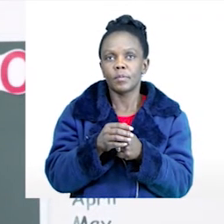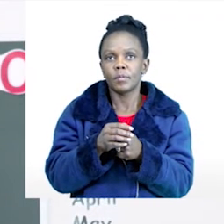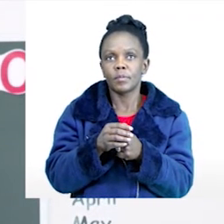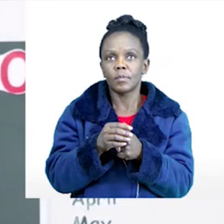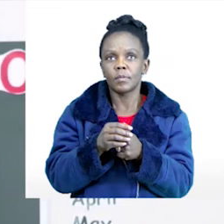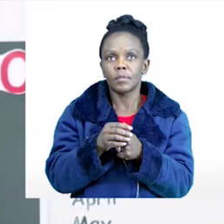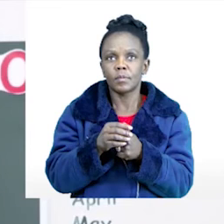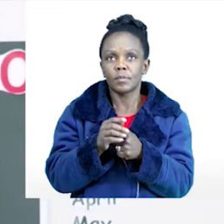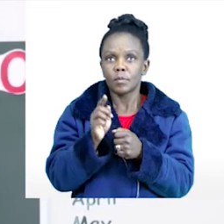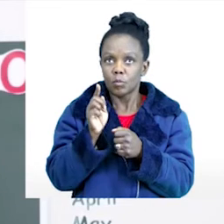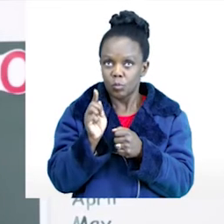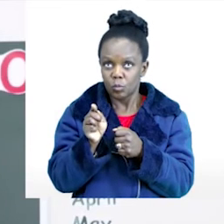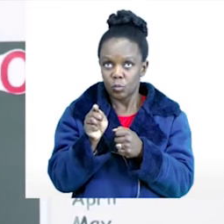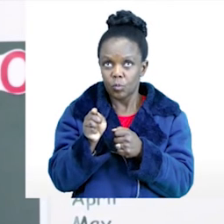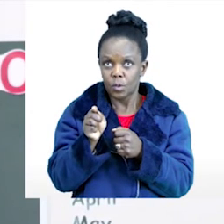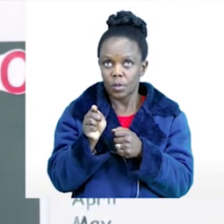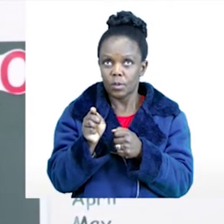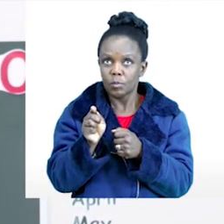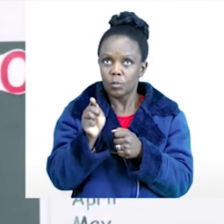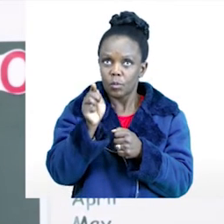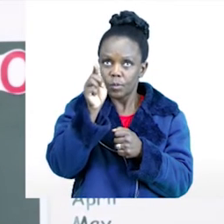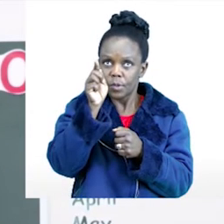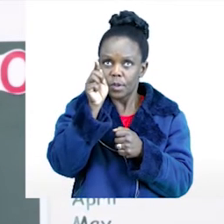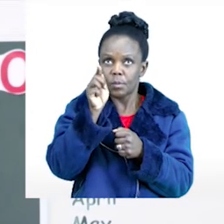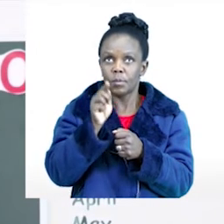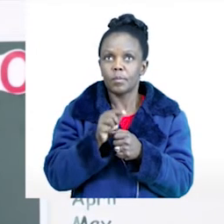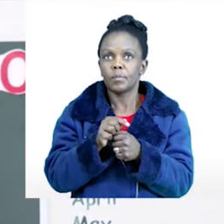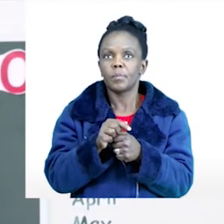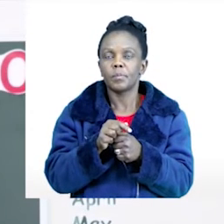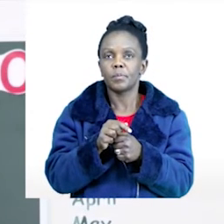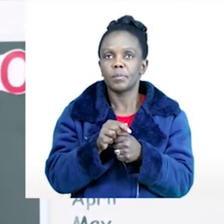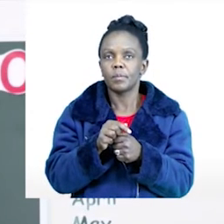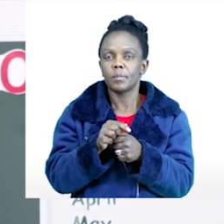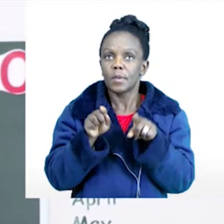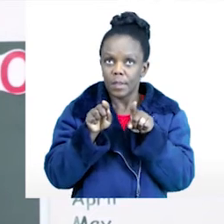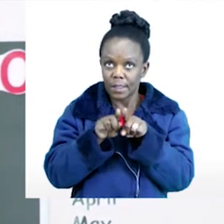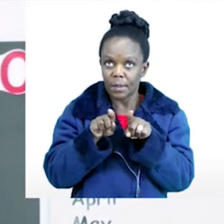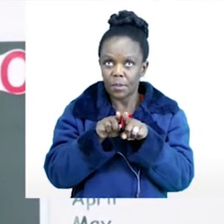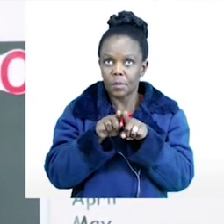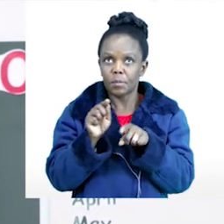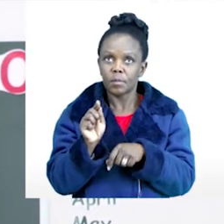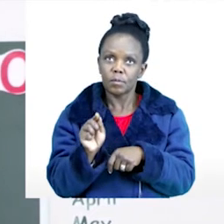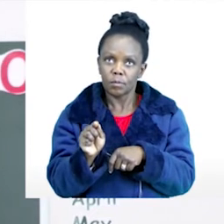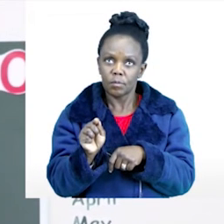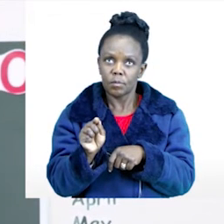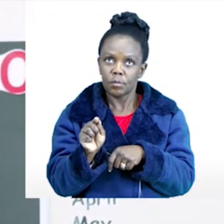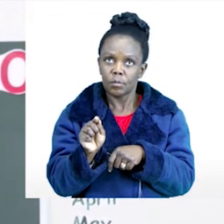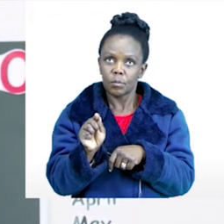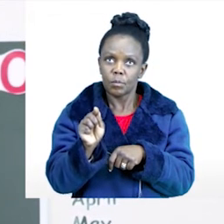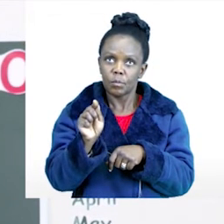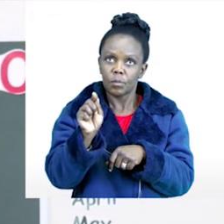that is moving from this bottom dot right in line with this dot. So we are going to go